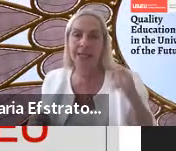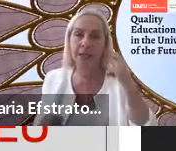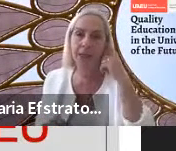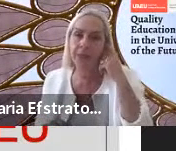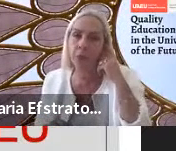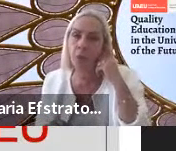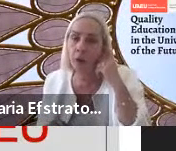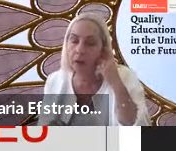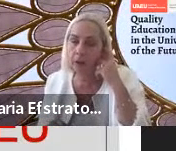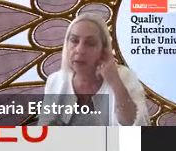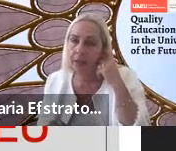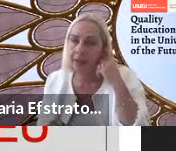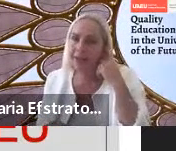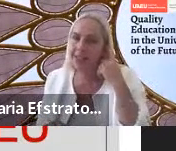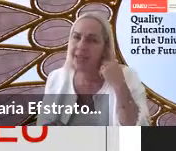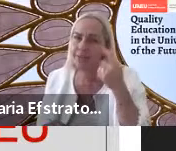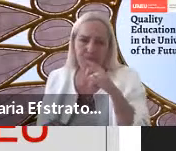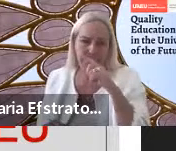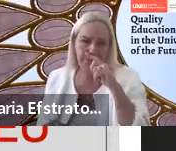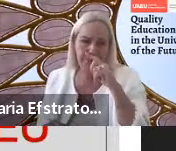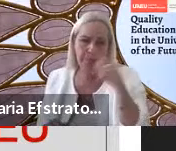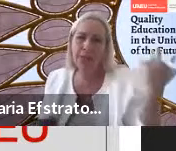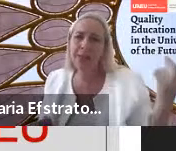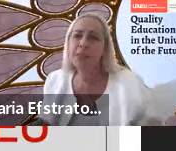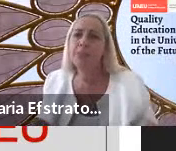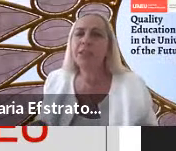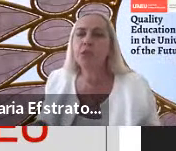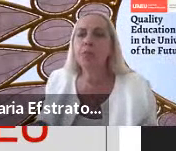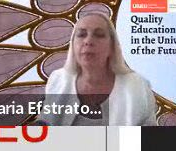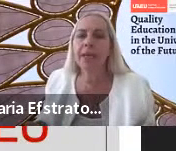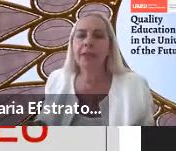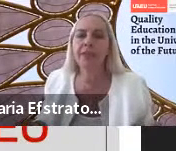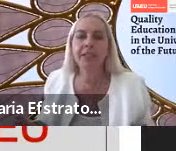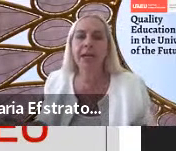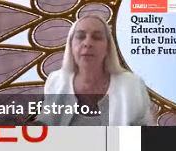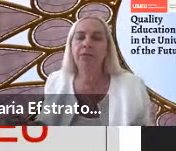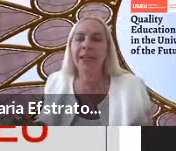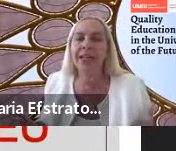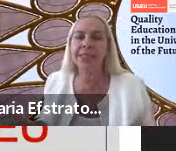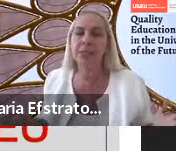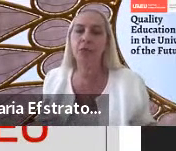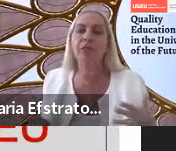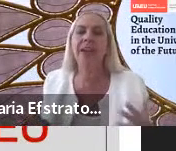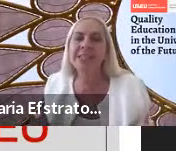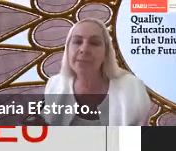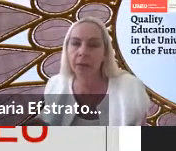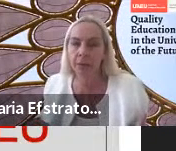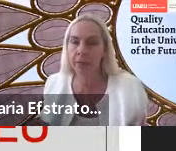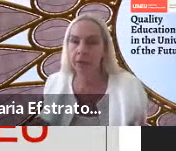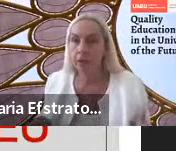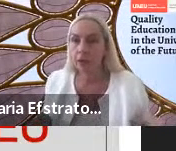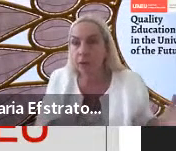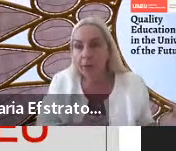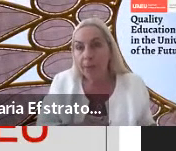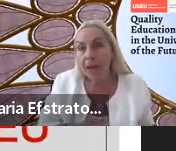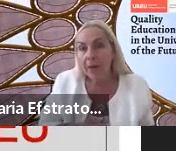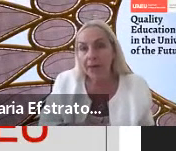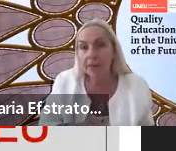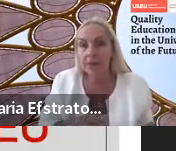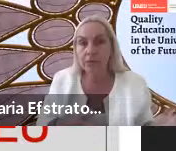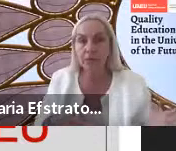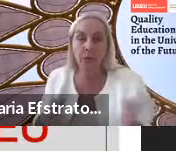class time and their work? They say maybe it's better to make the time of the classes more flexible for